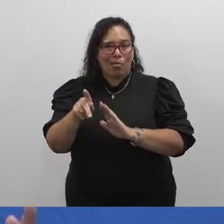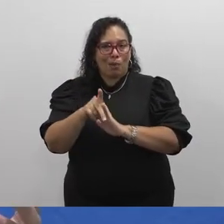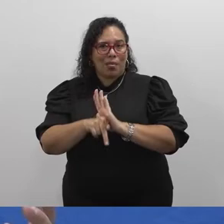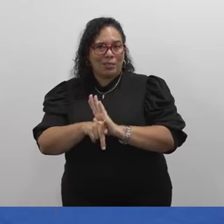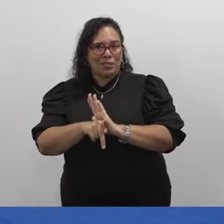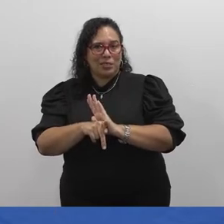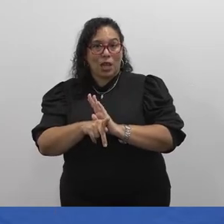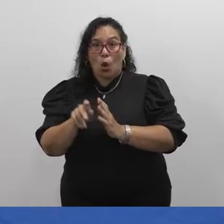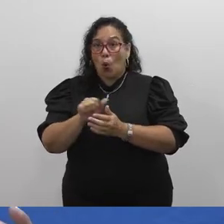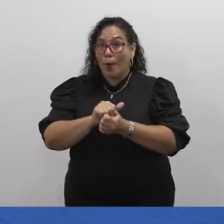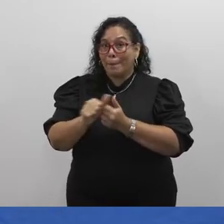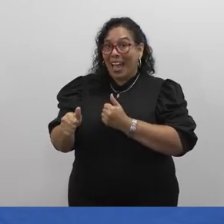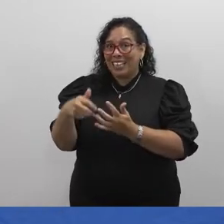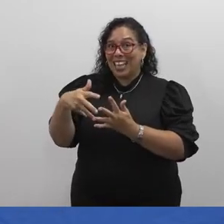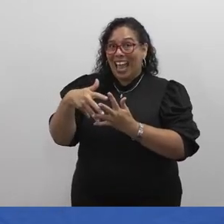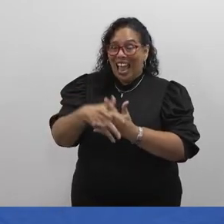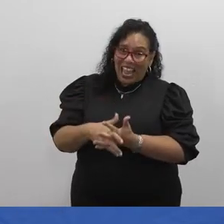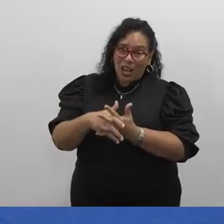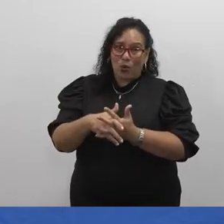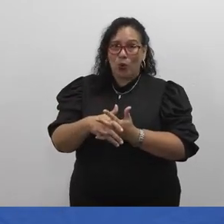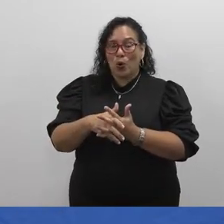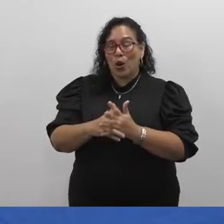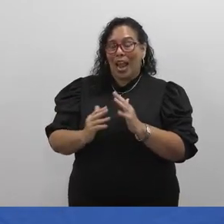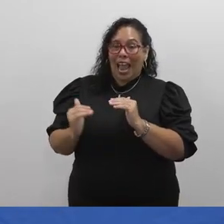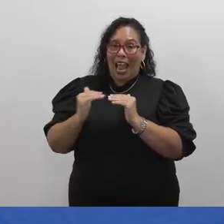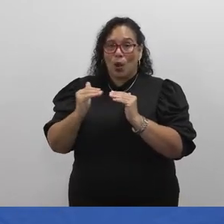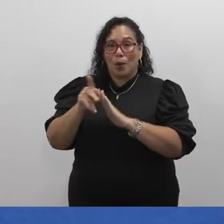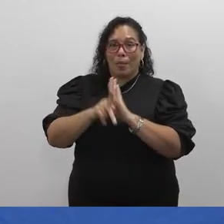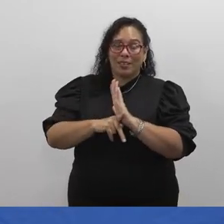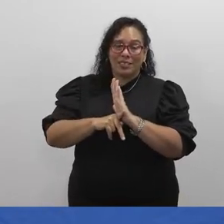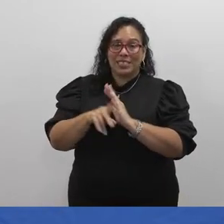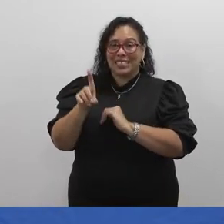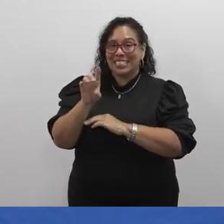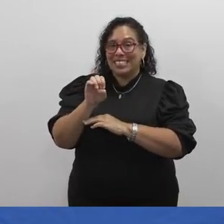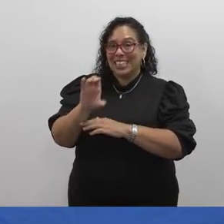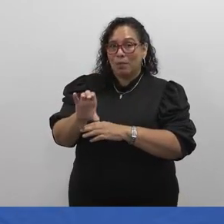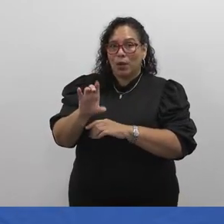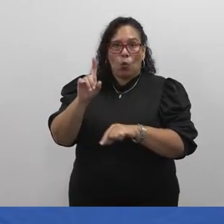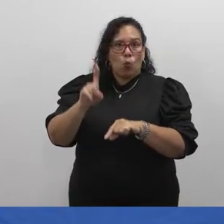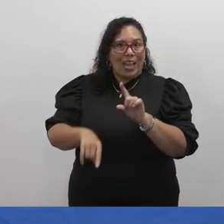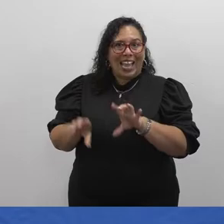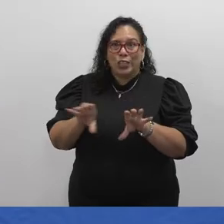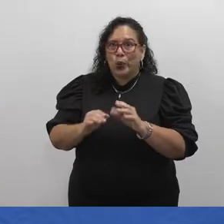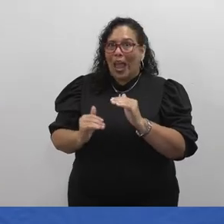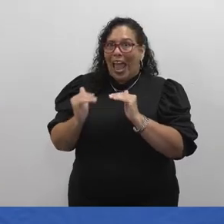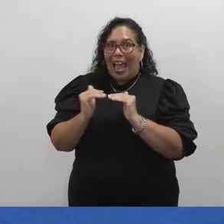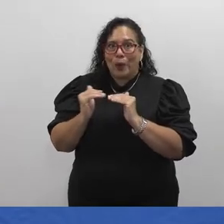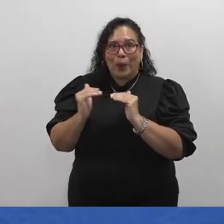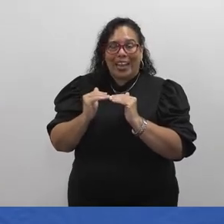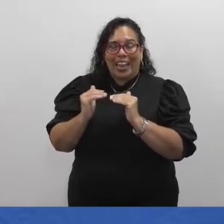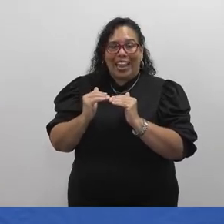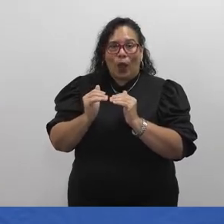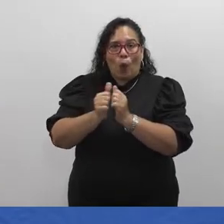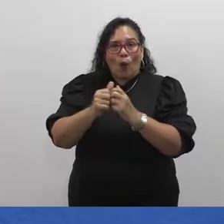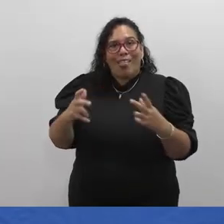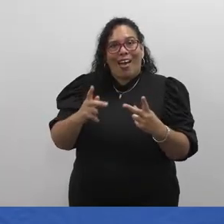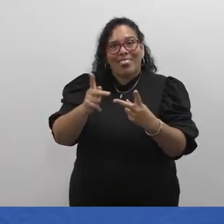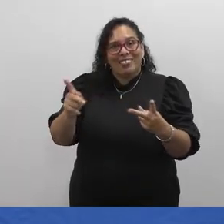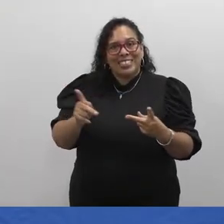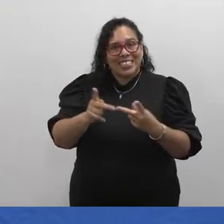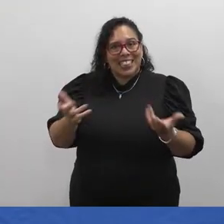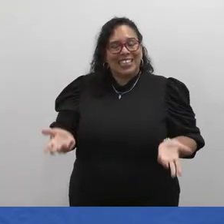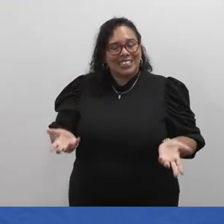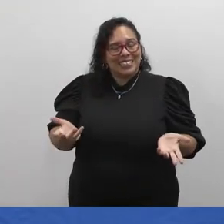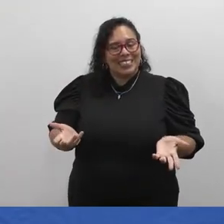we passed an anchor pillar equity policy in December. We can't do equity unless we have the facilities